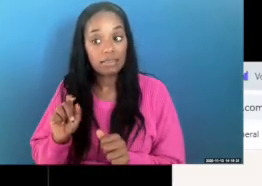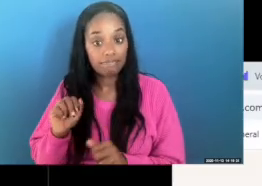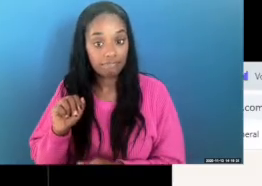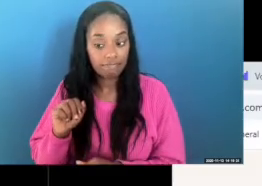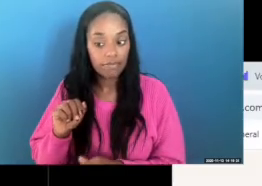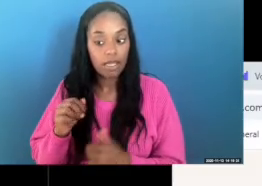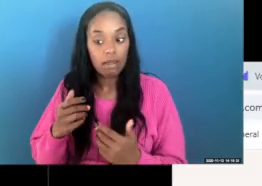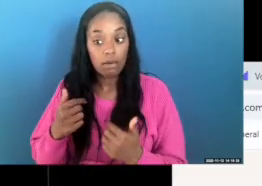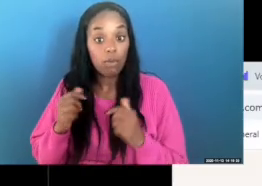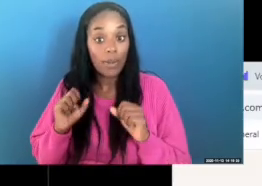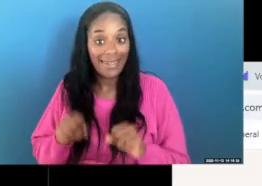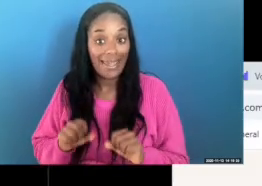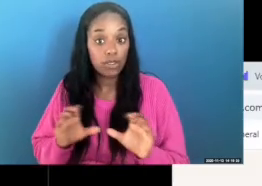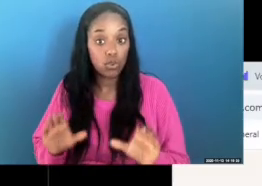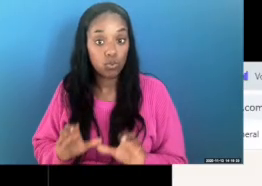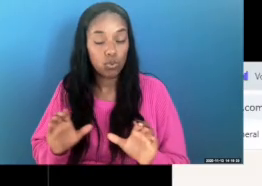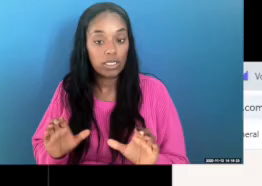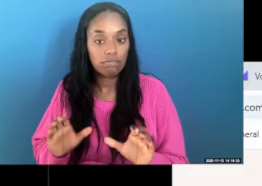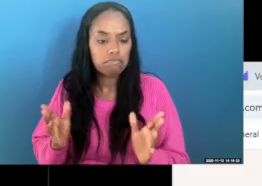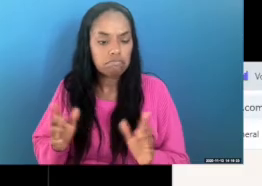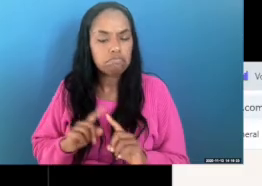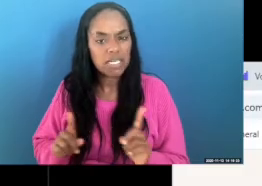operating with these new technologies and